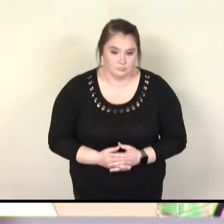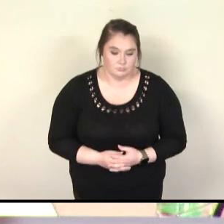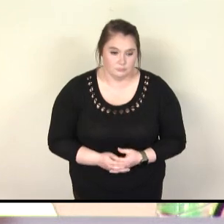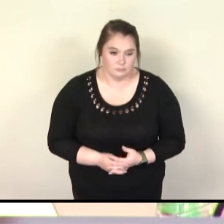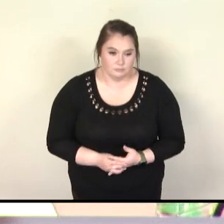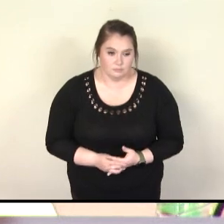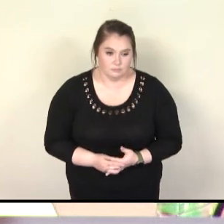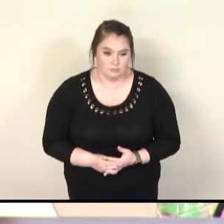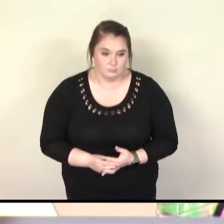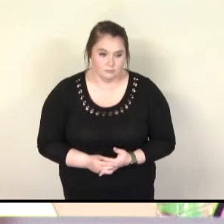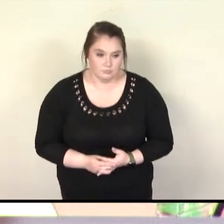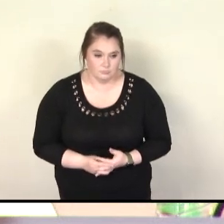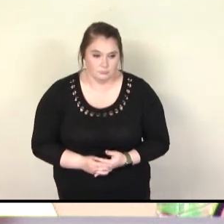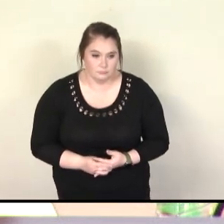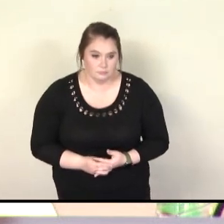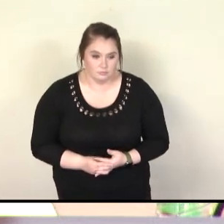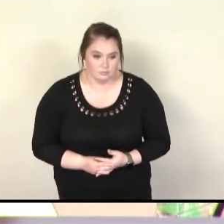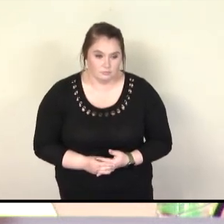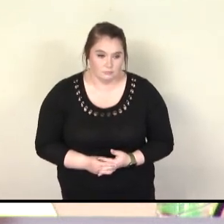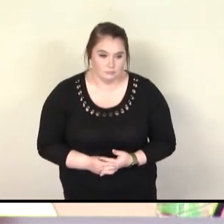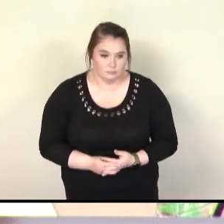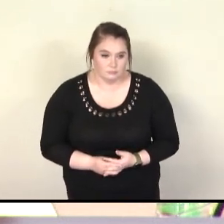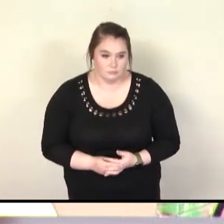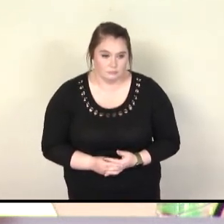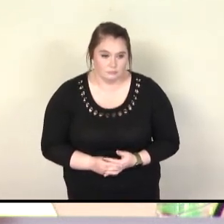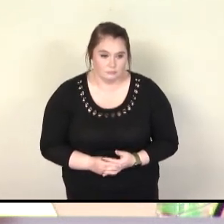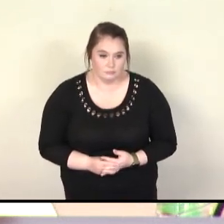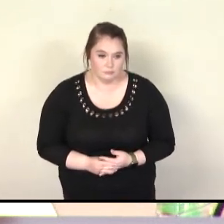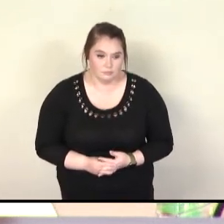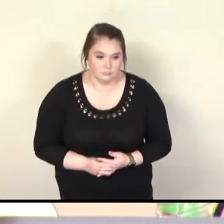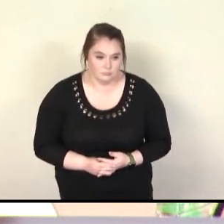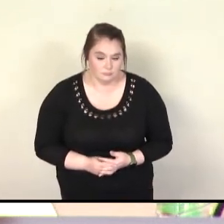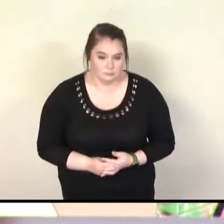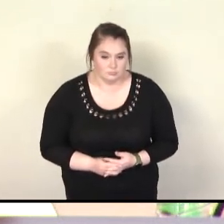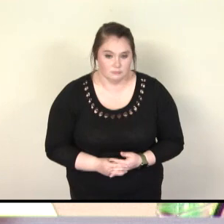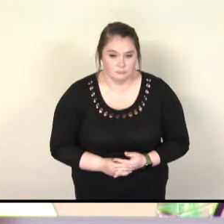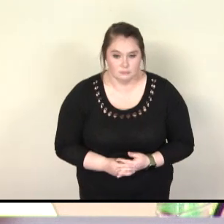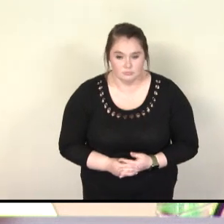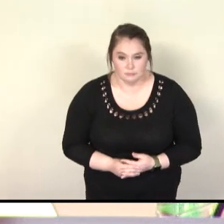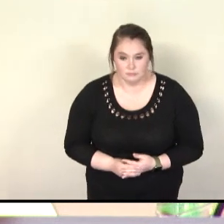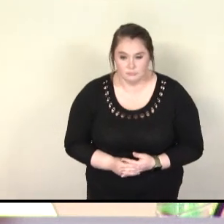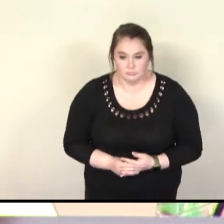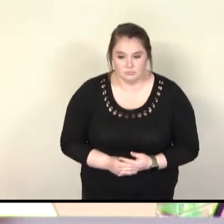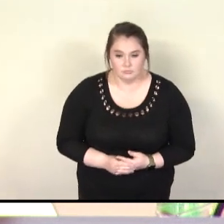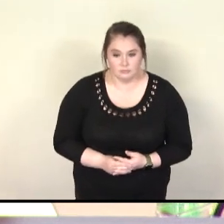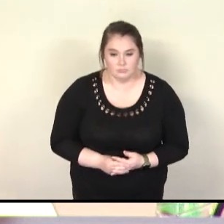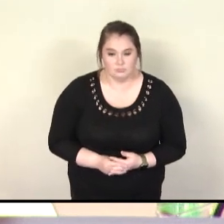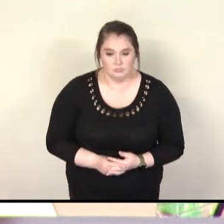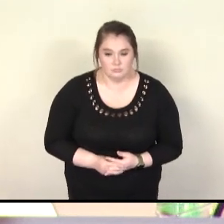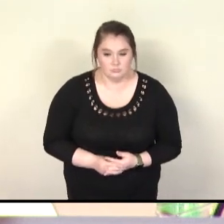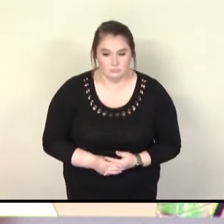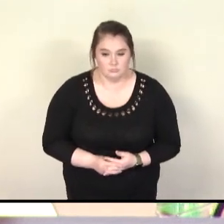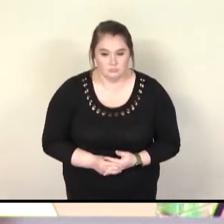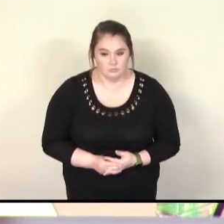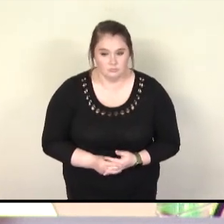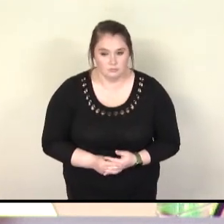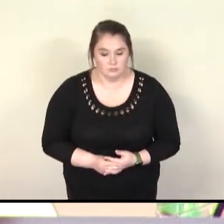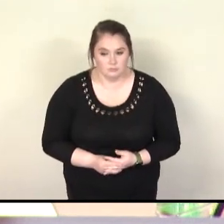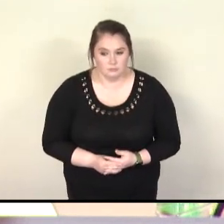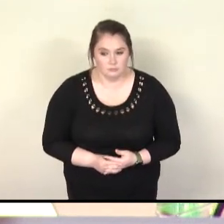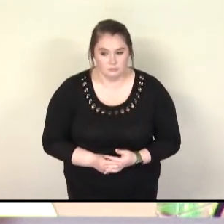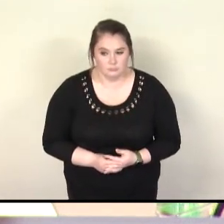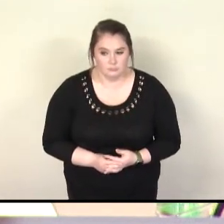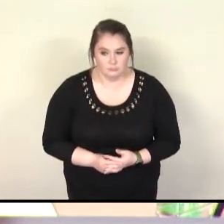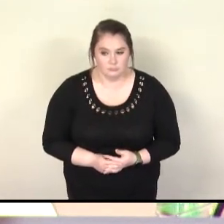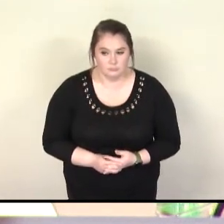así toda la información que se fue discutida es disponible para todos. Por favor, de apagar su